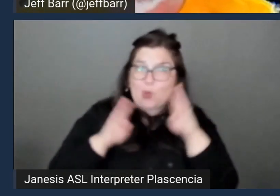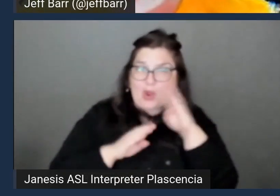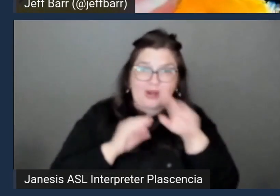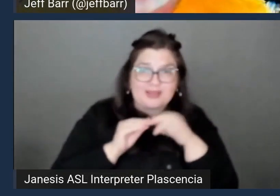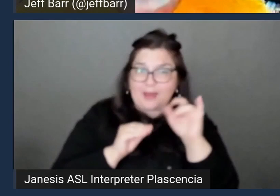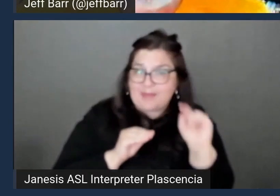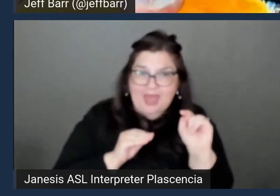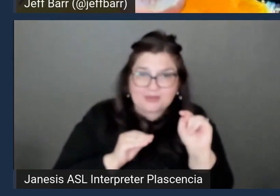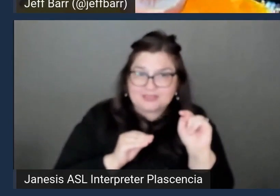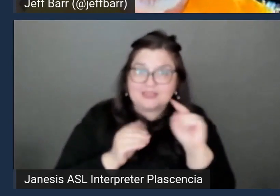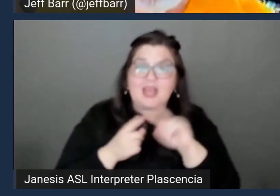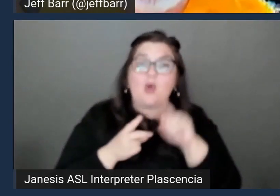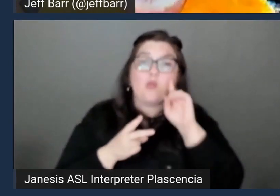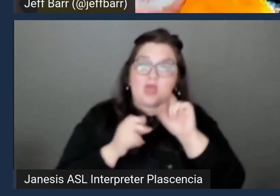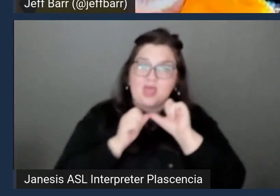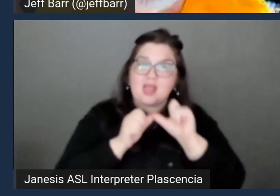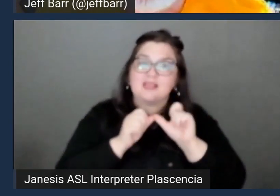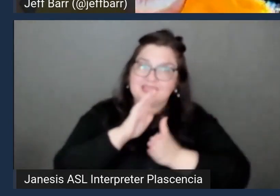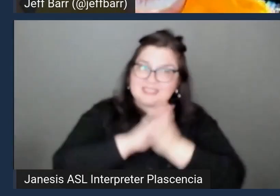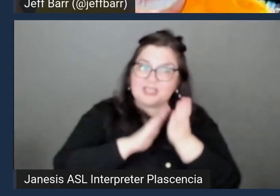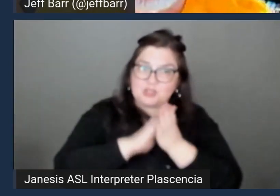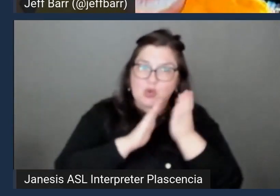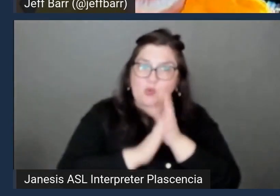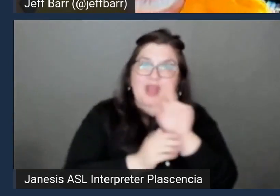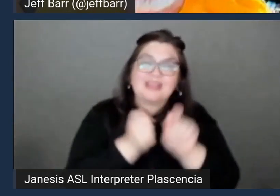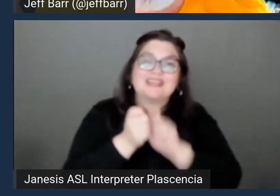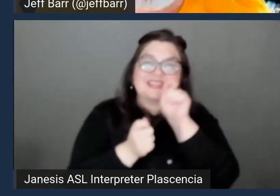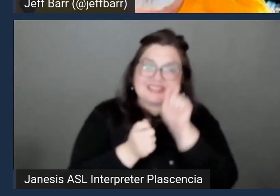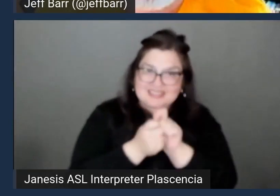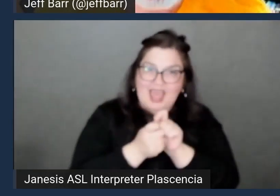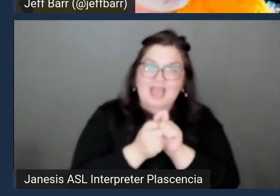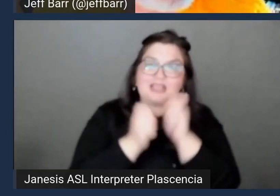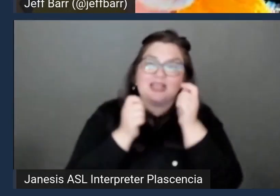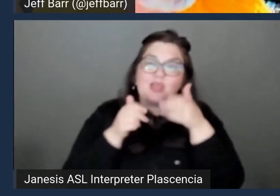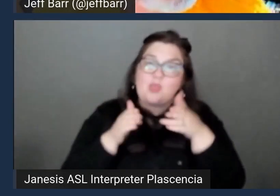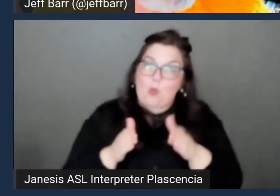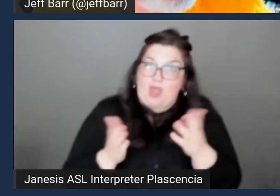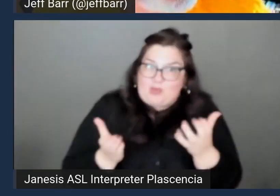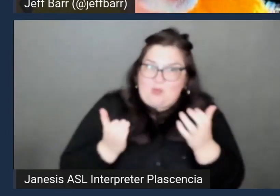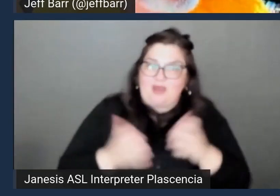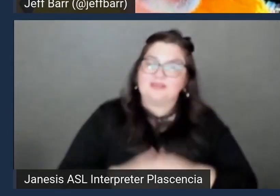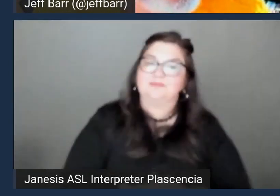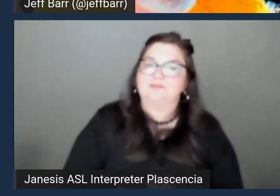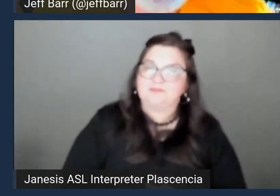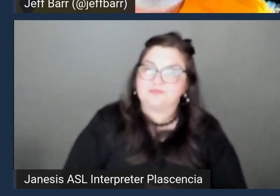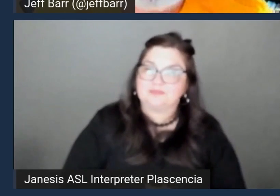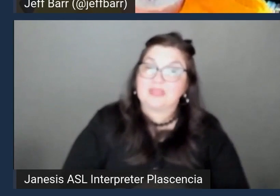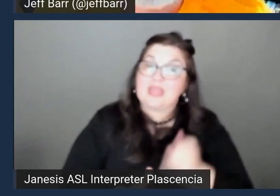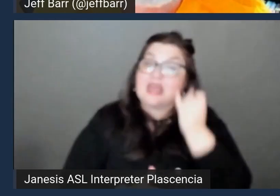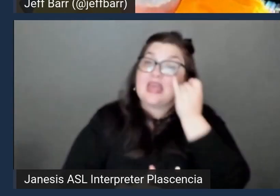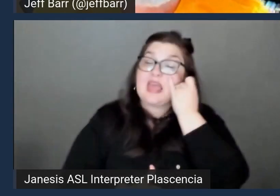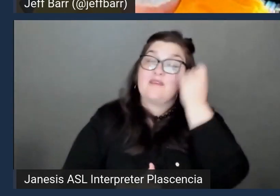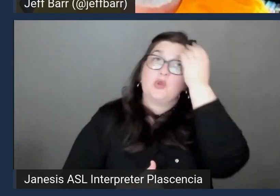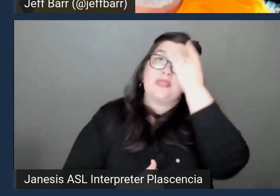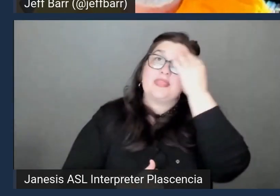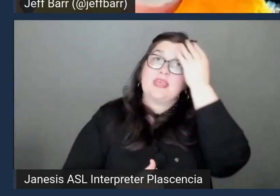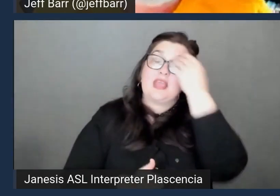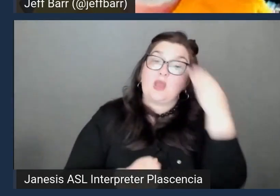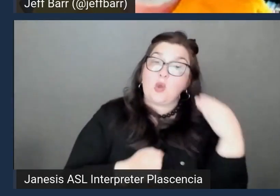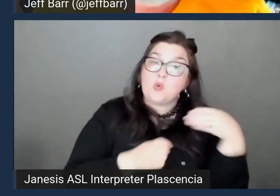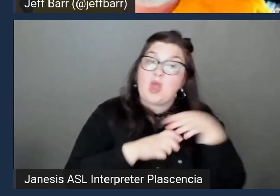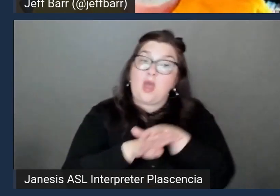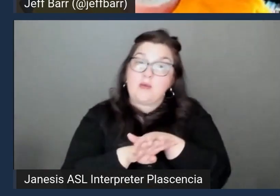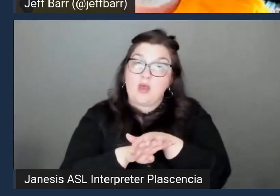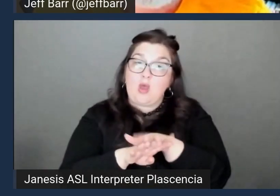It continues to run exactly the way that you hoped that it would run. Now, if you're thinking about migrating and going to OpenSearch